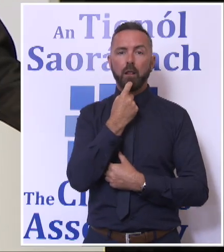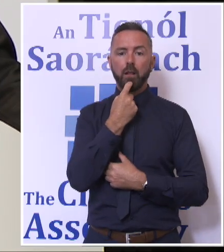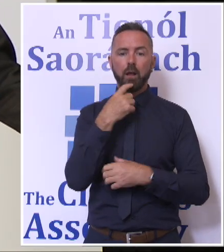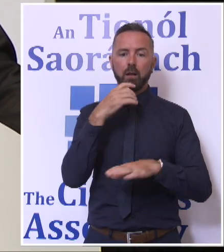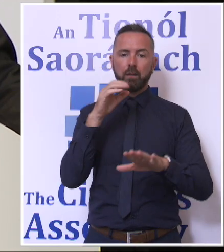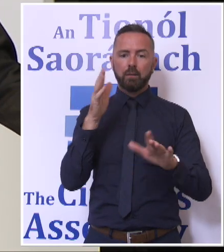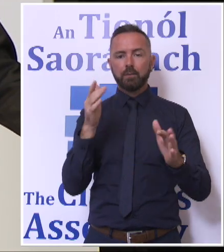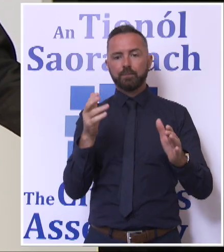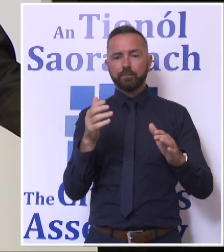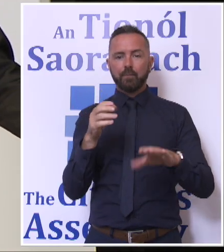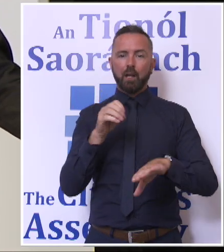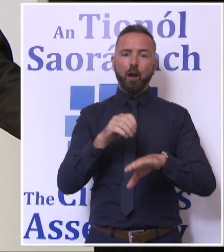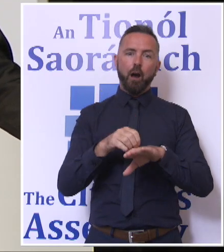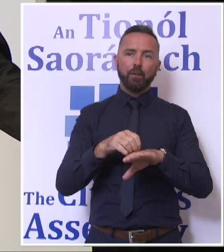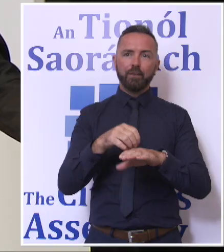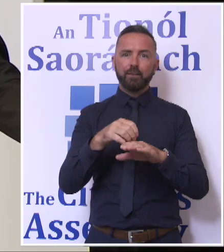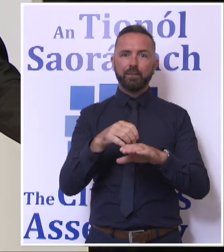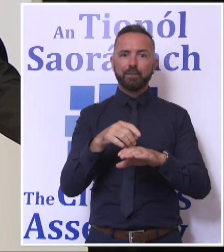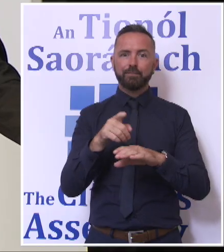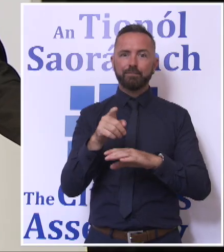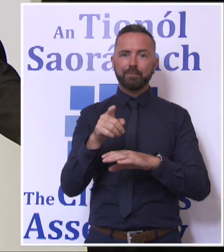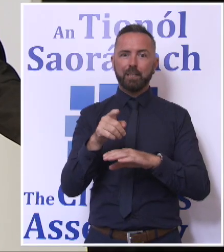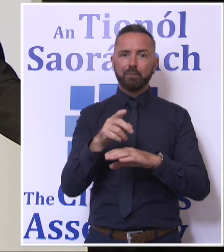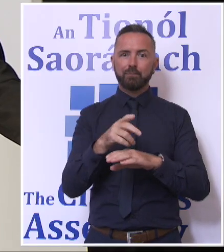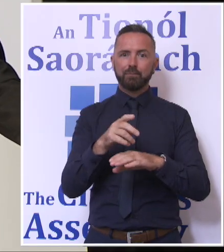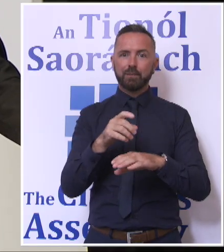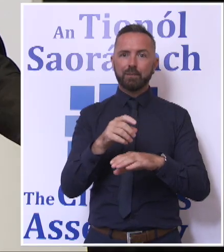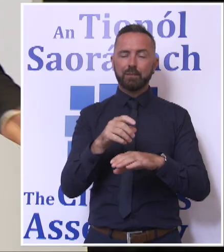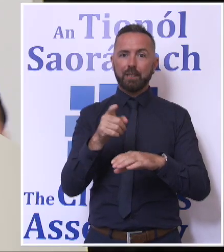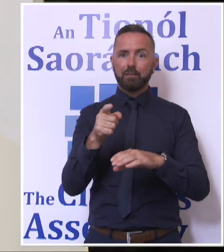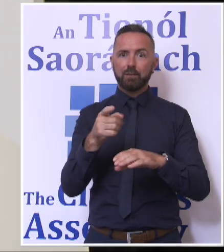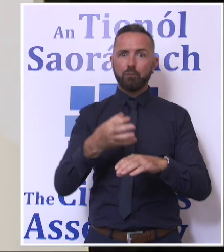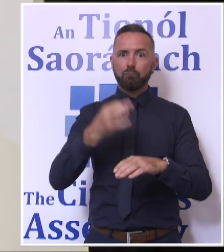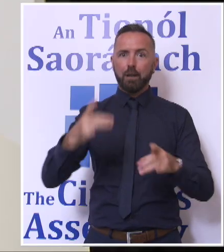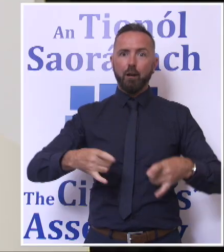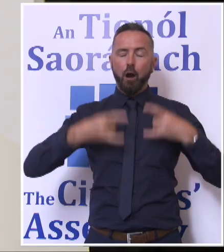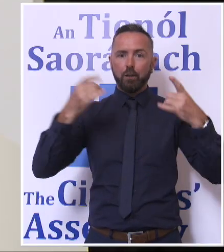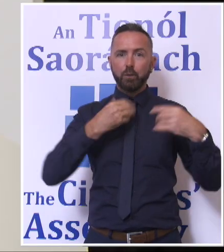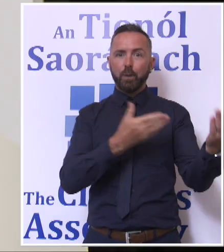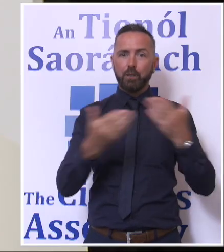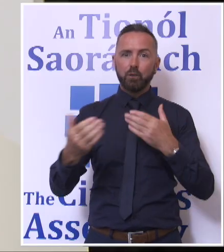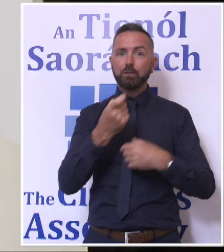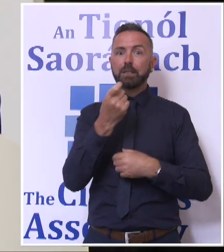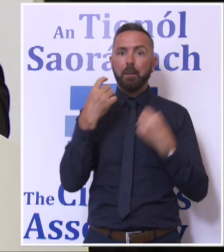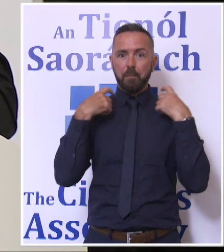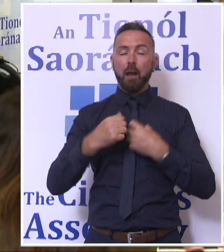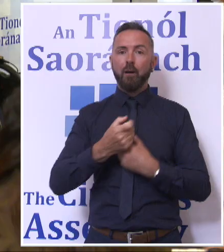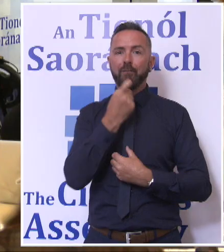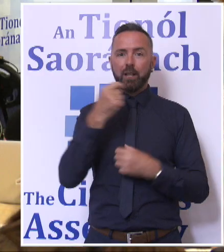patch of the local authority here, so it's great honour and pleasure for me to introduce you to the Mayor of Fingal.